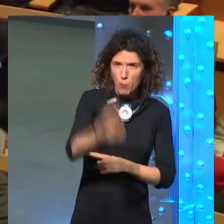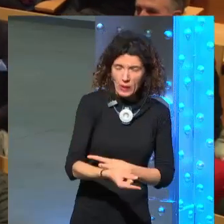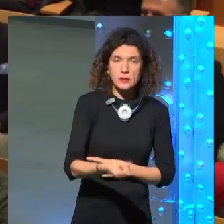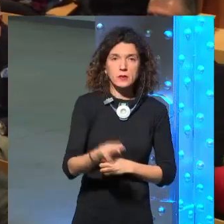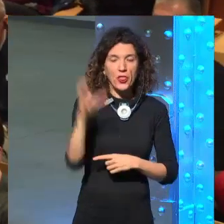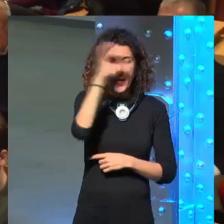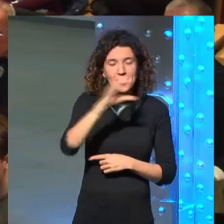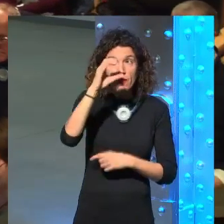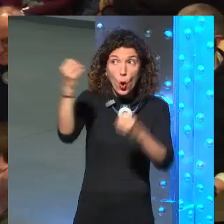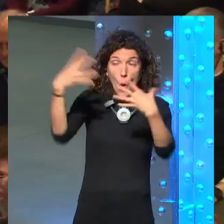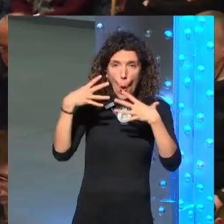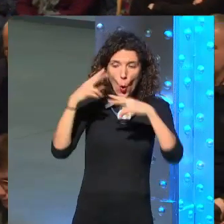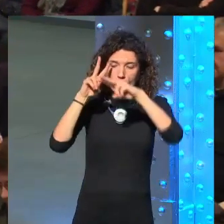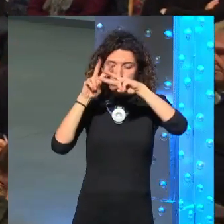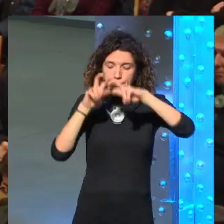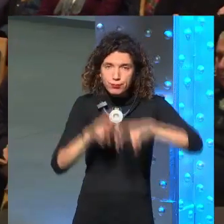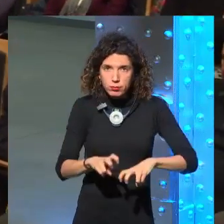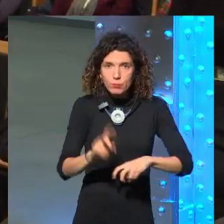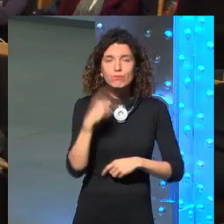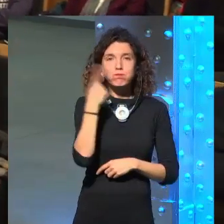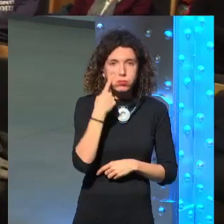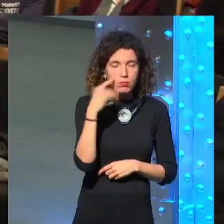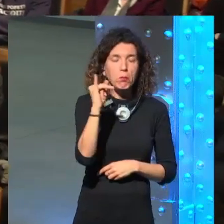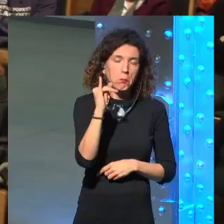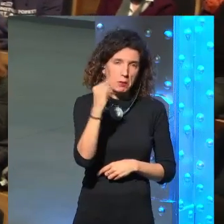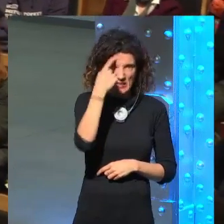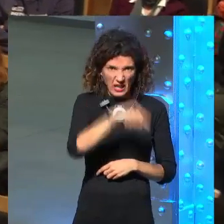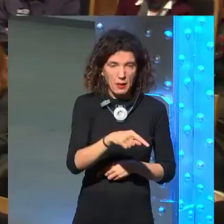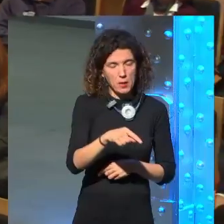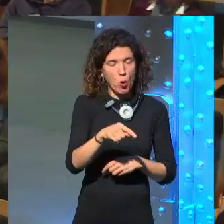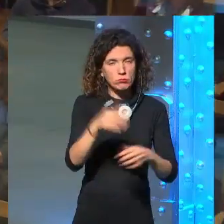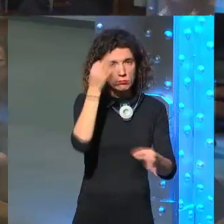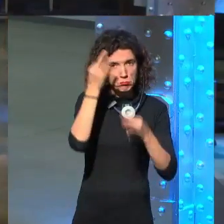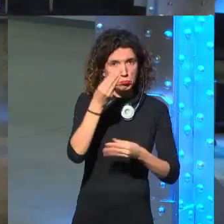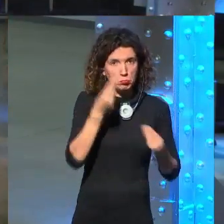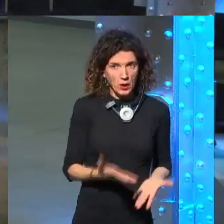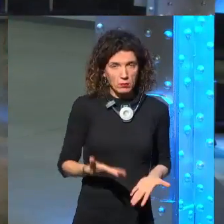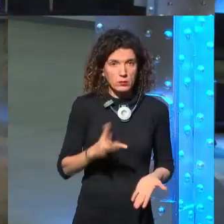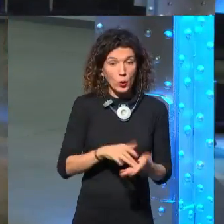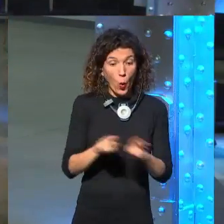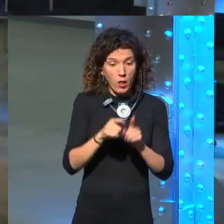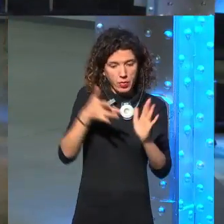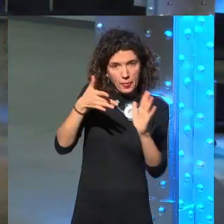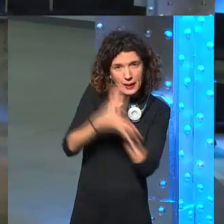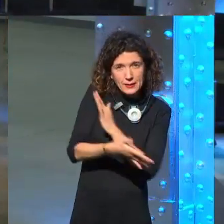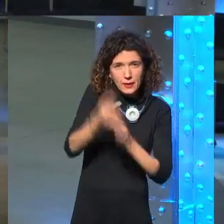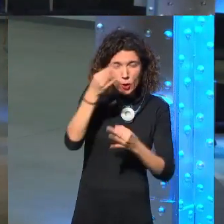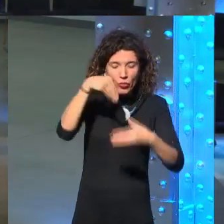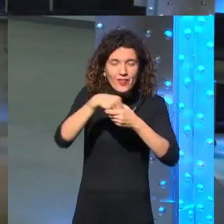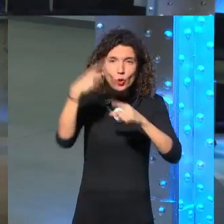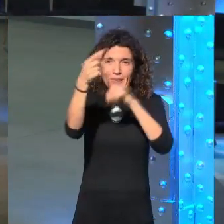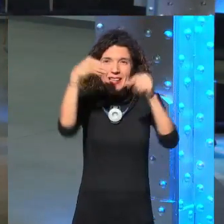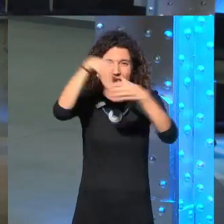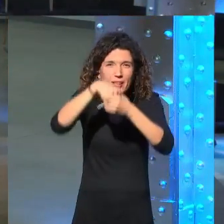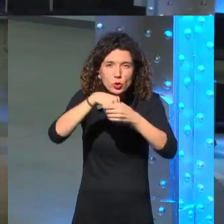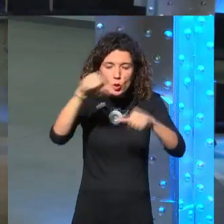light, and we now know very complete description of what stars are made of. So, very dangerous,